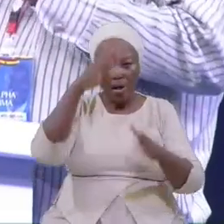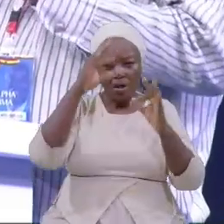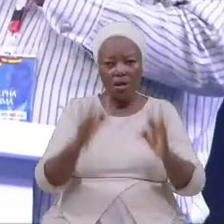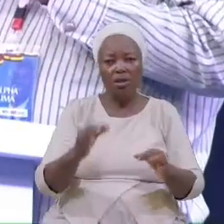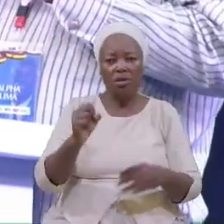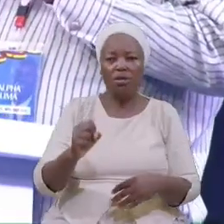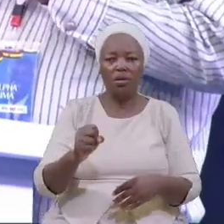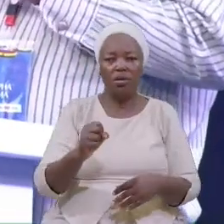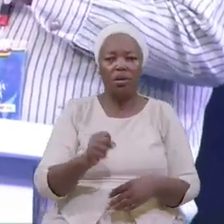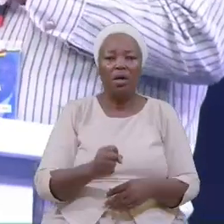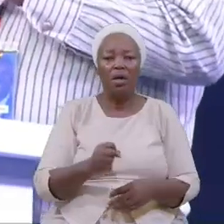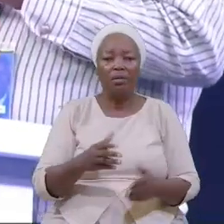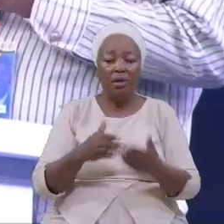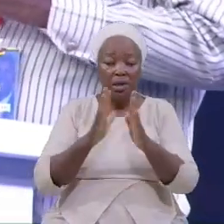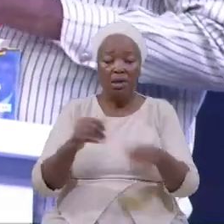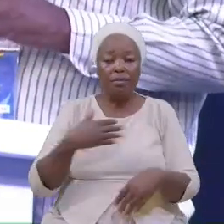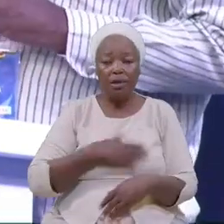Ushers, we are waiting for you.